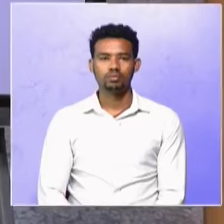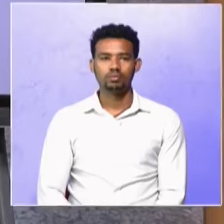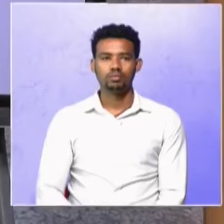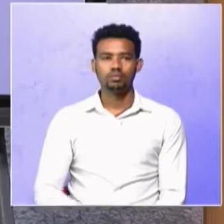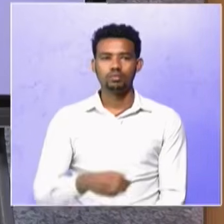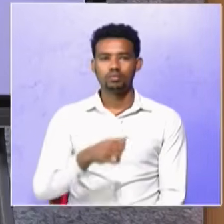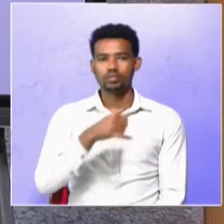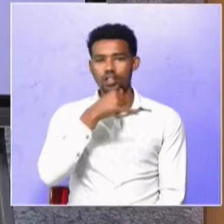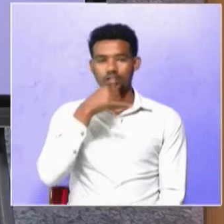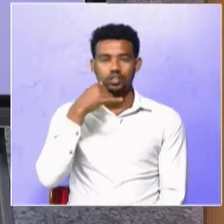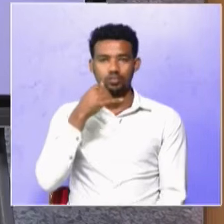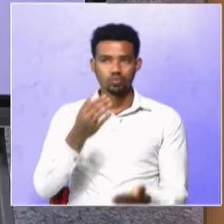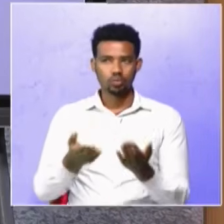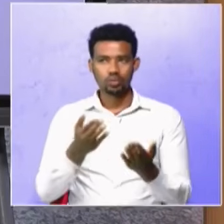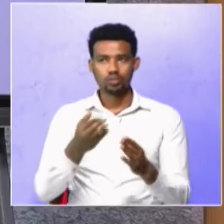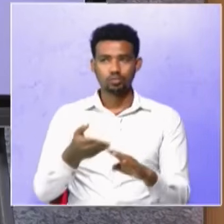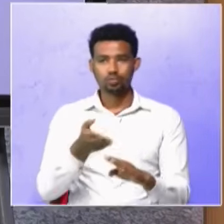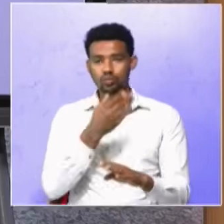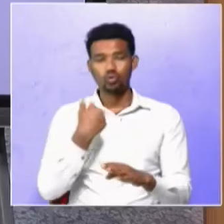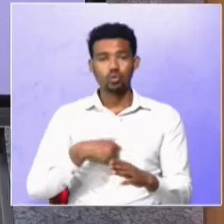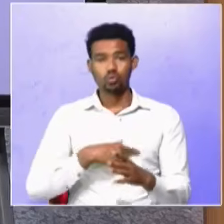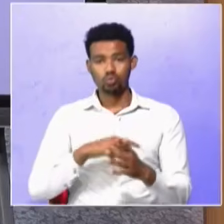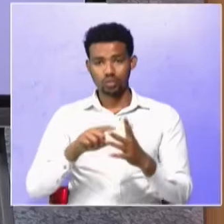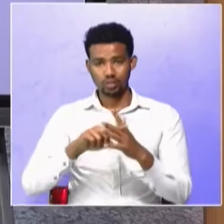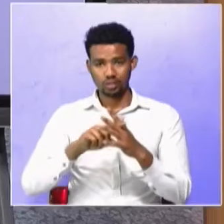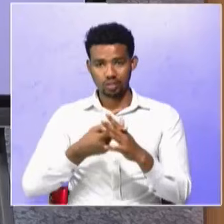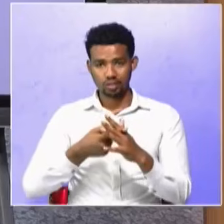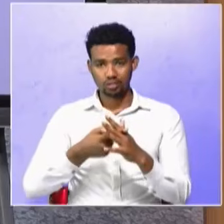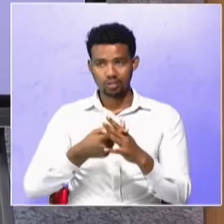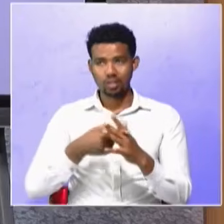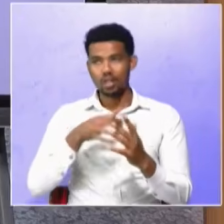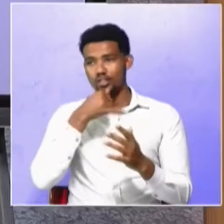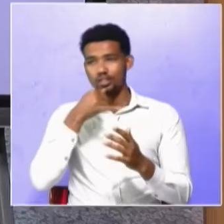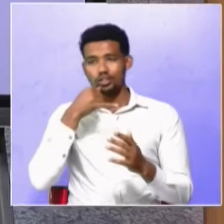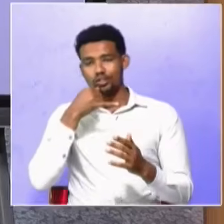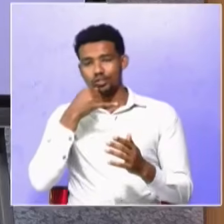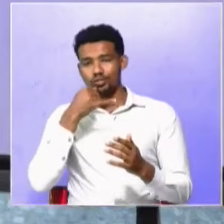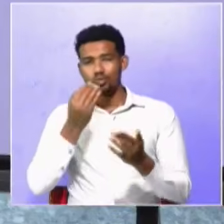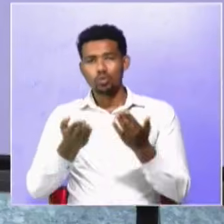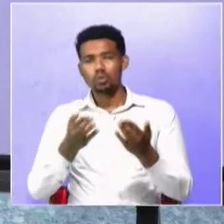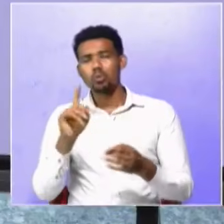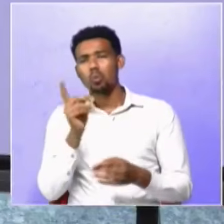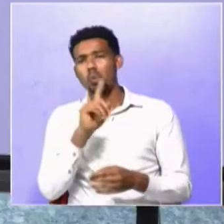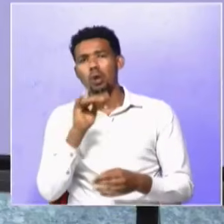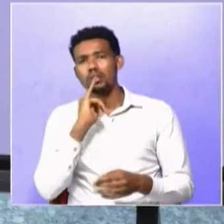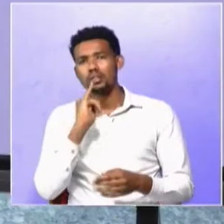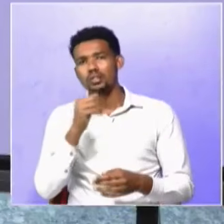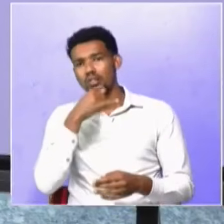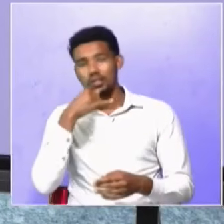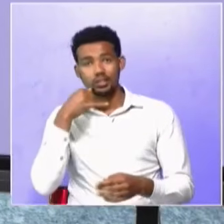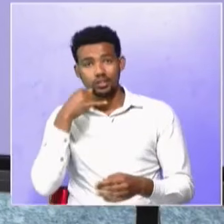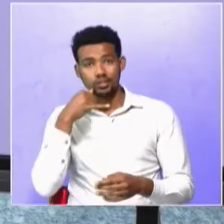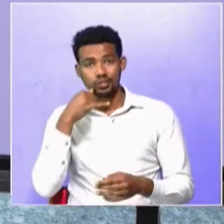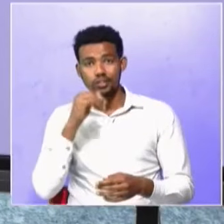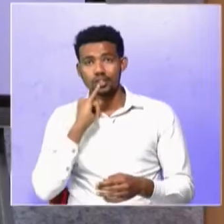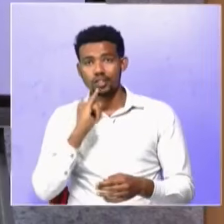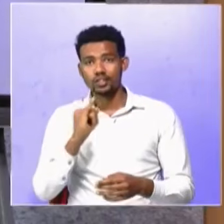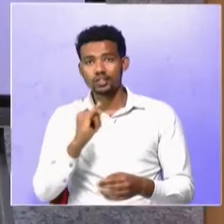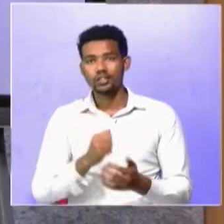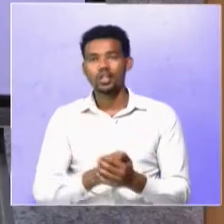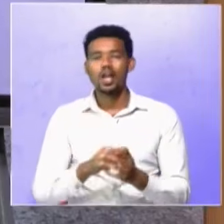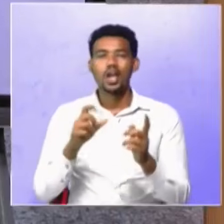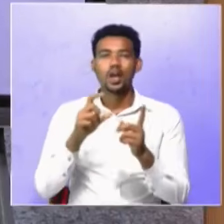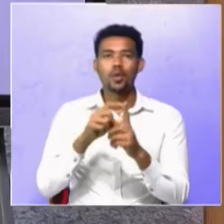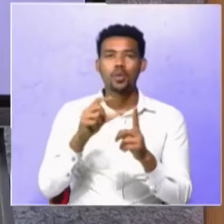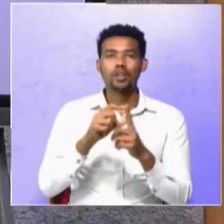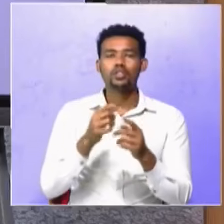Adjective comparison. Before we start adjective comparison, what is adjective? Adjective is a